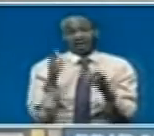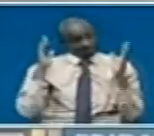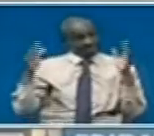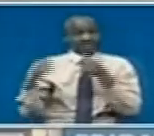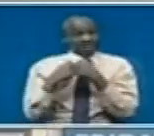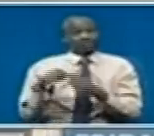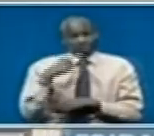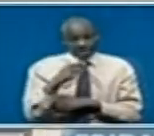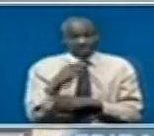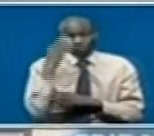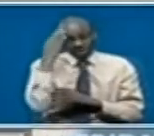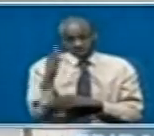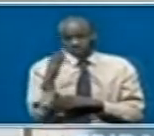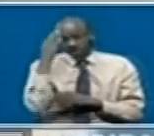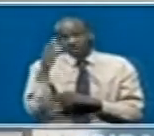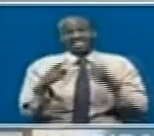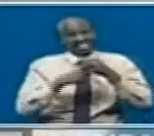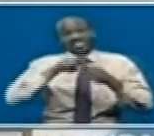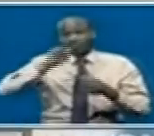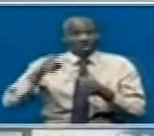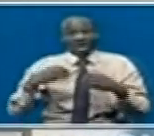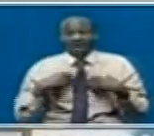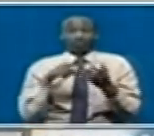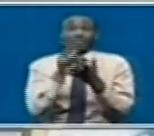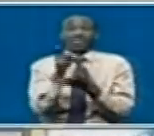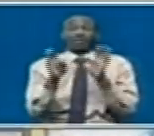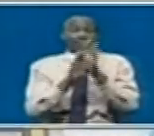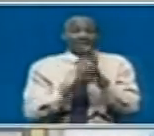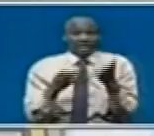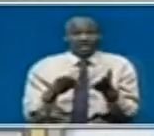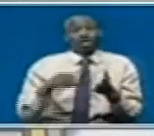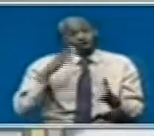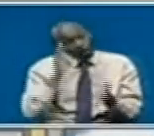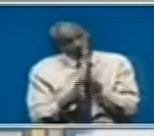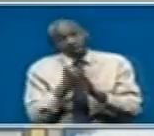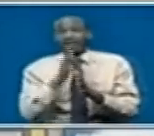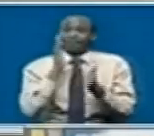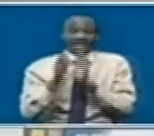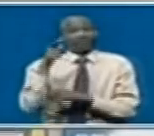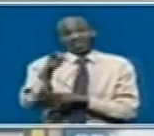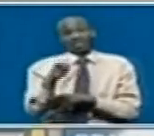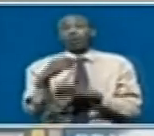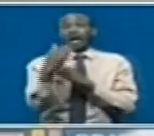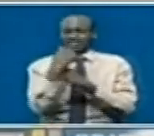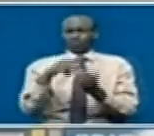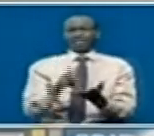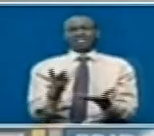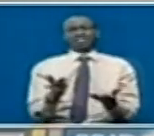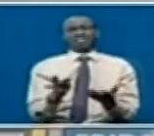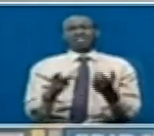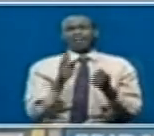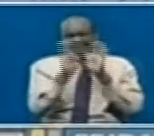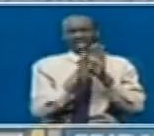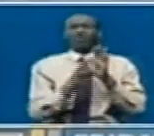us because we didn't have the 6 million. You know, no one plans for anyone to fall sick and suddenly you are asked to pay a bill